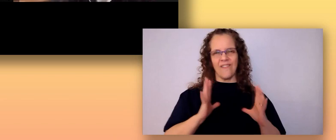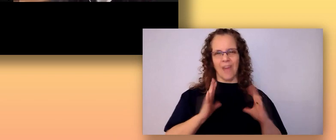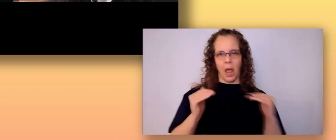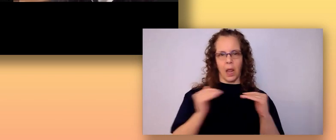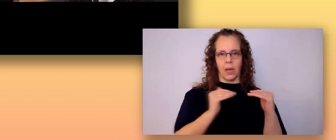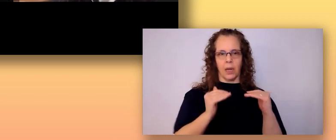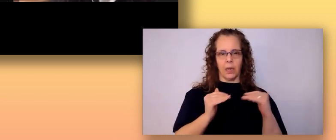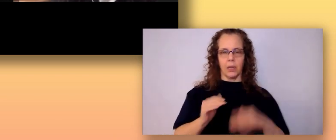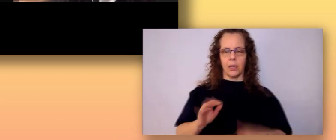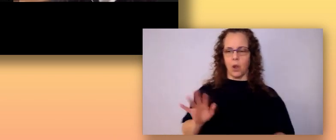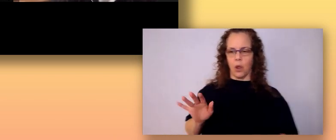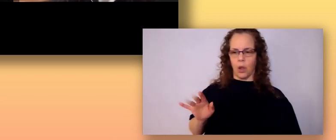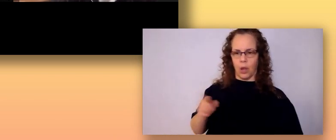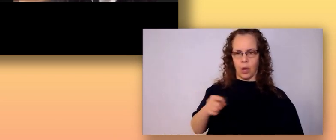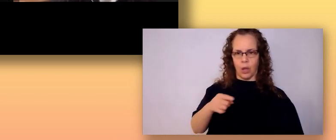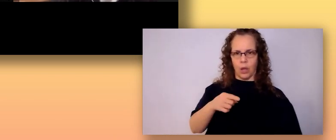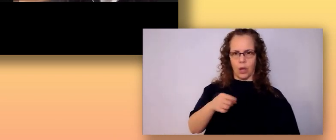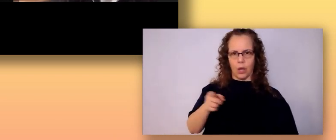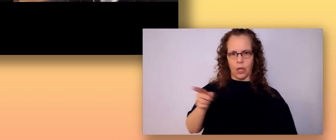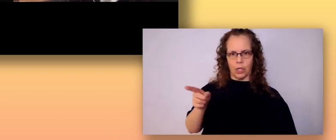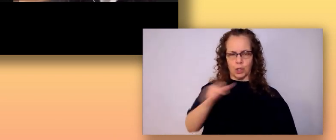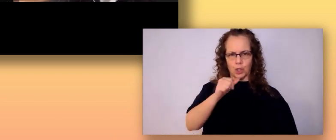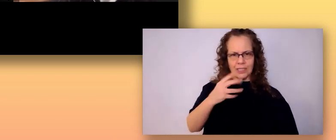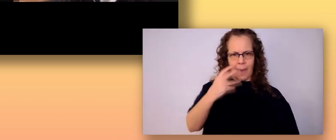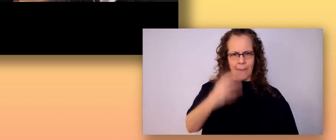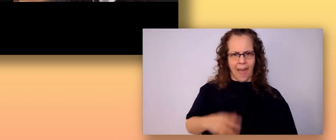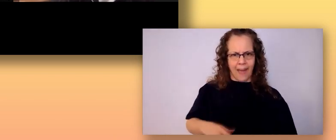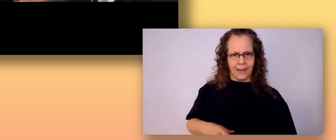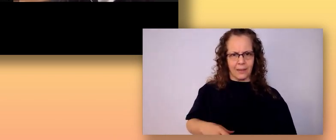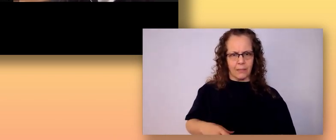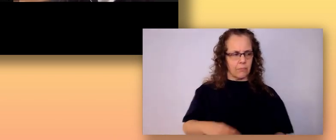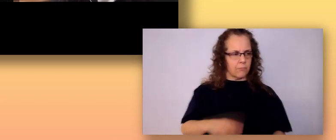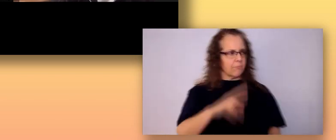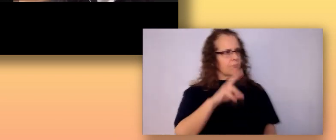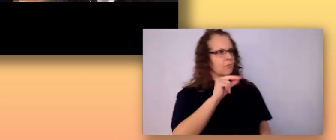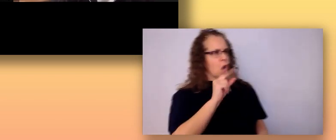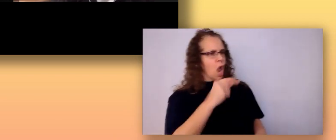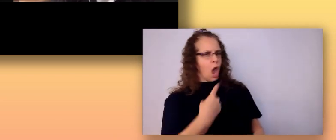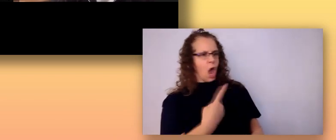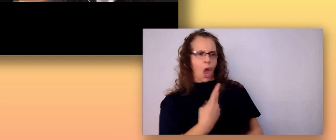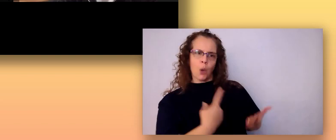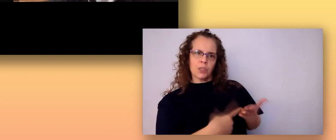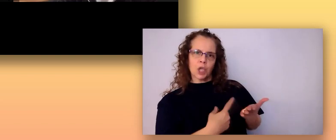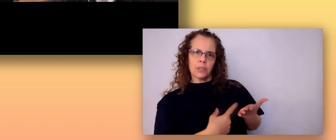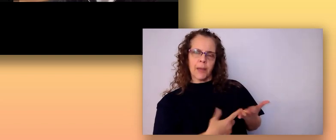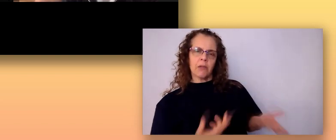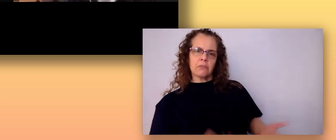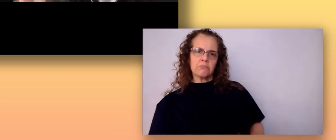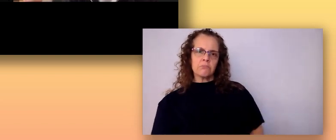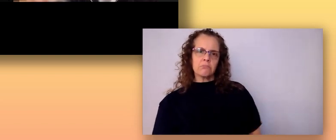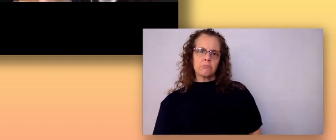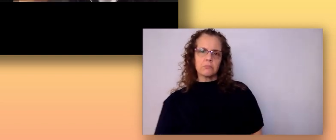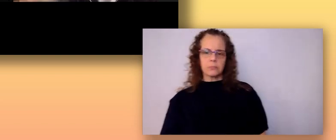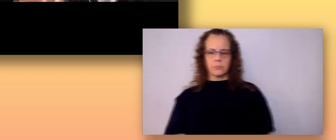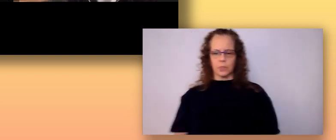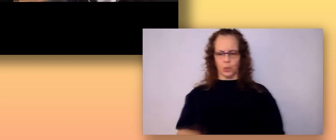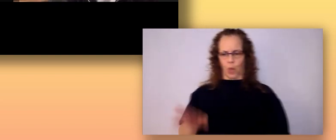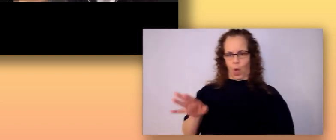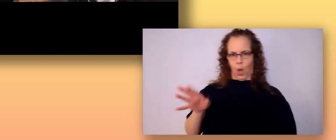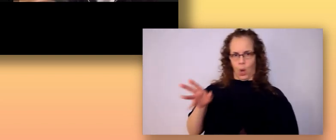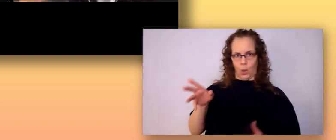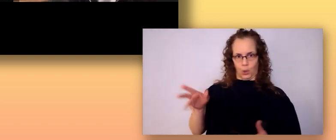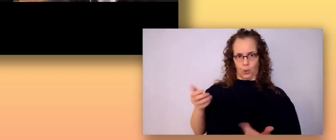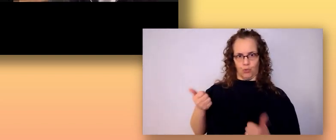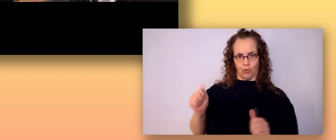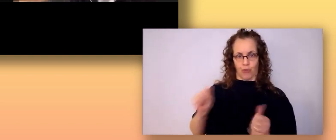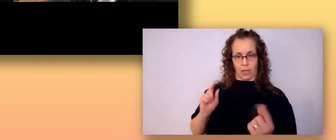Oh, she's not mad about it anymore? No, we talked about it and everything. So you're going to try